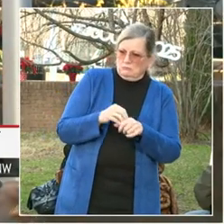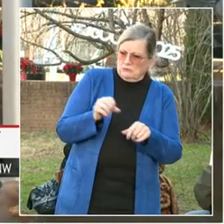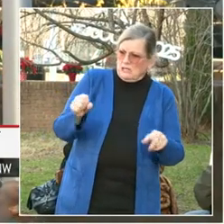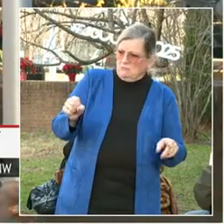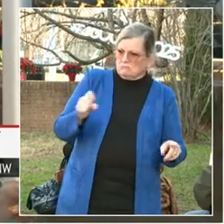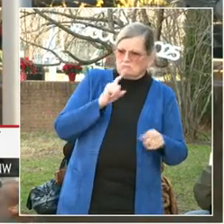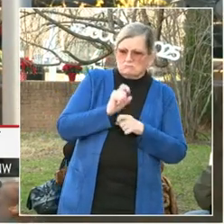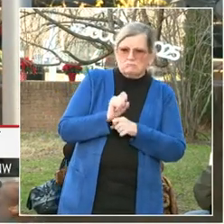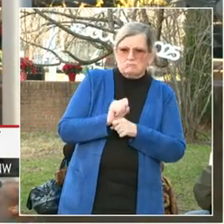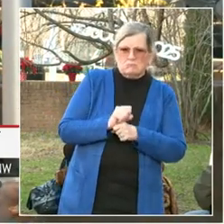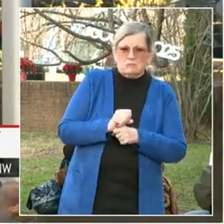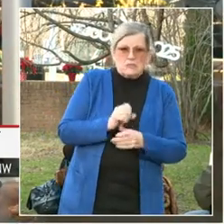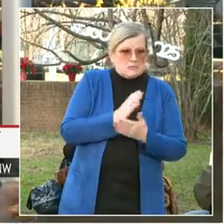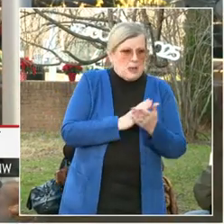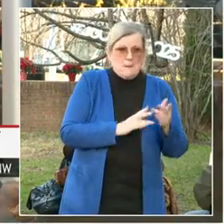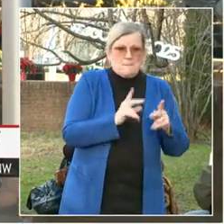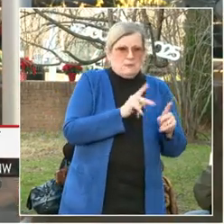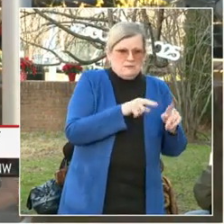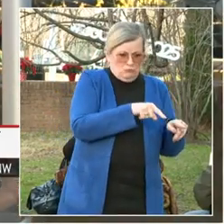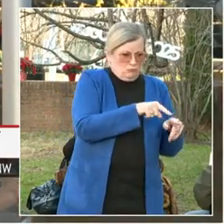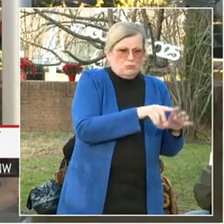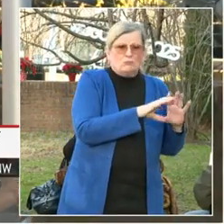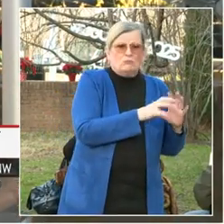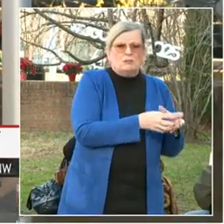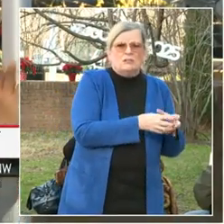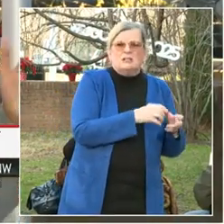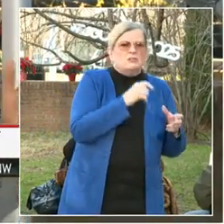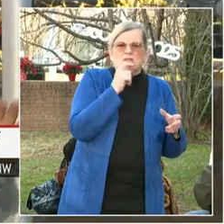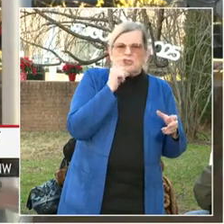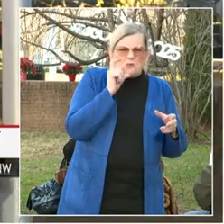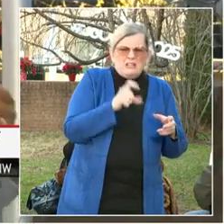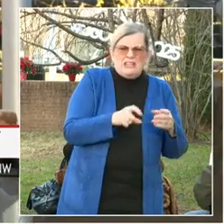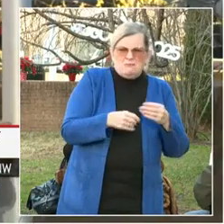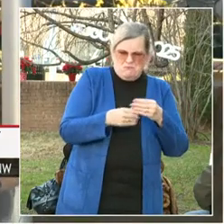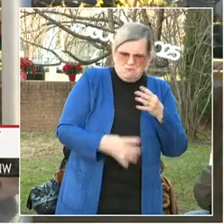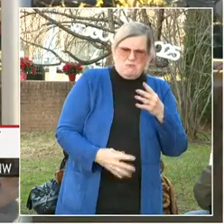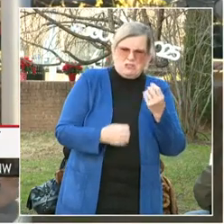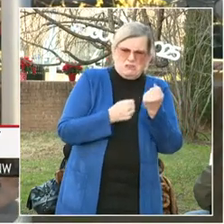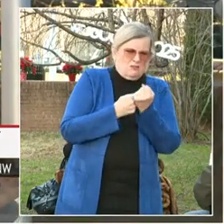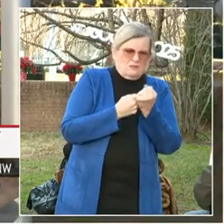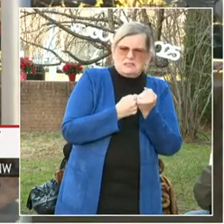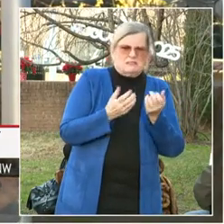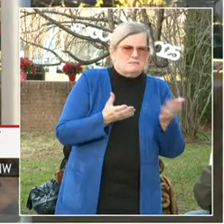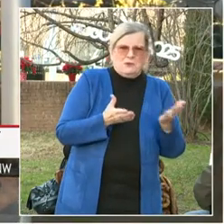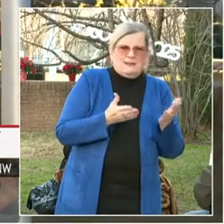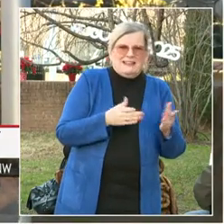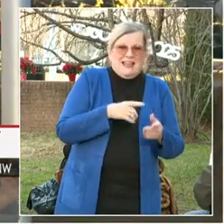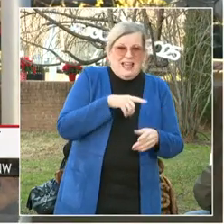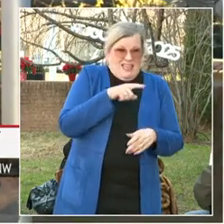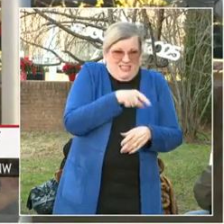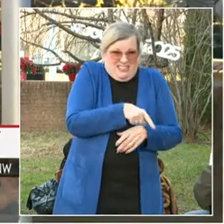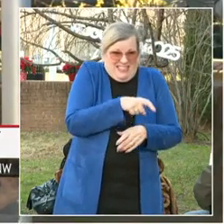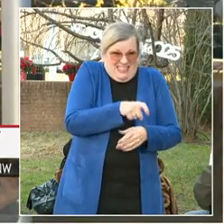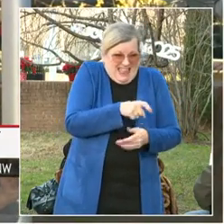that category, they don't need supportive services. They just need the economic support.